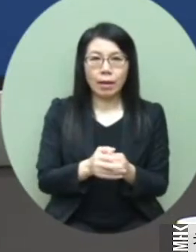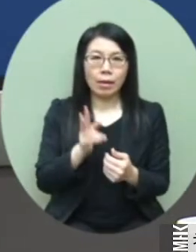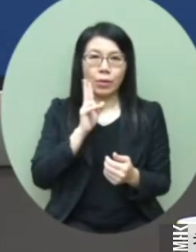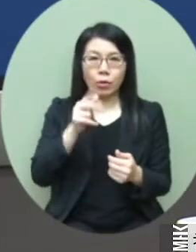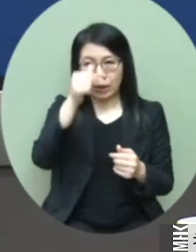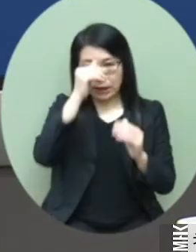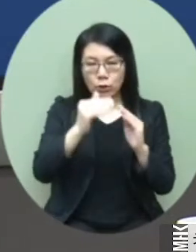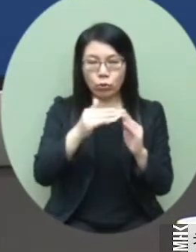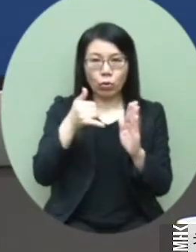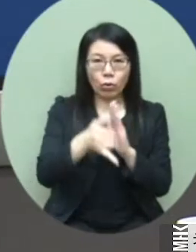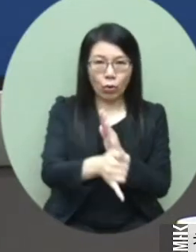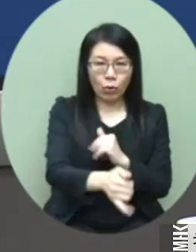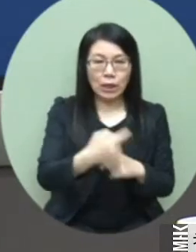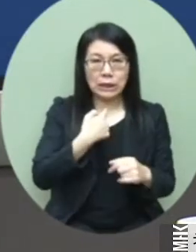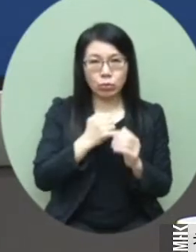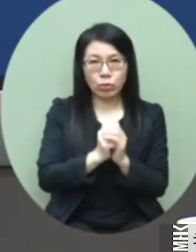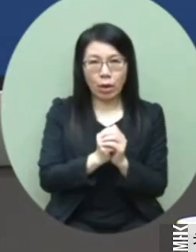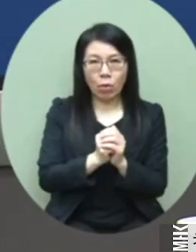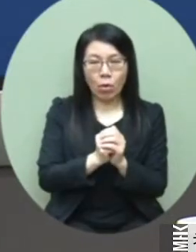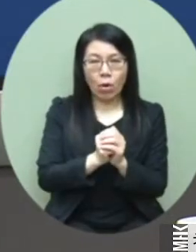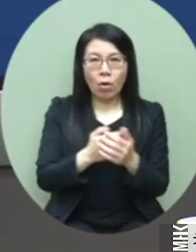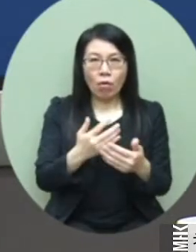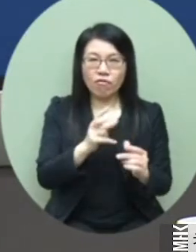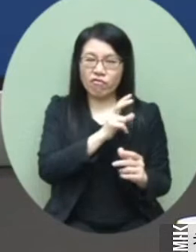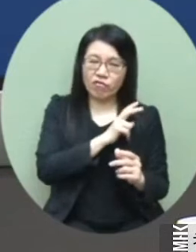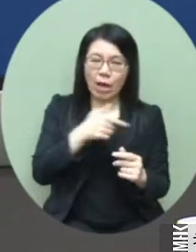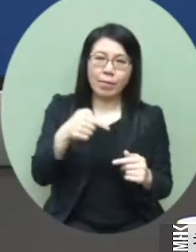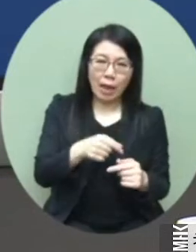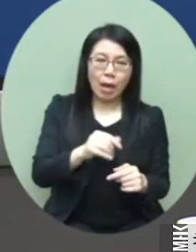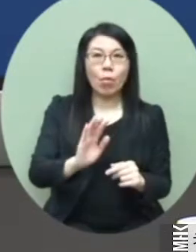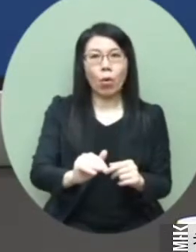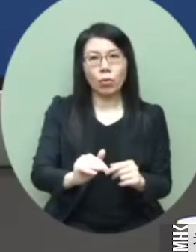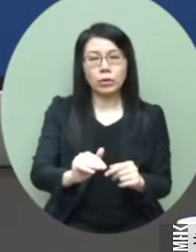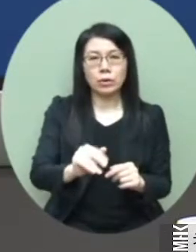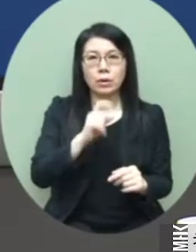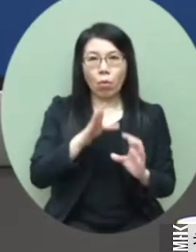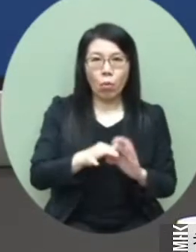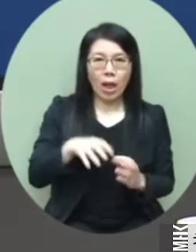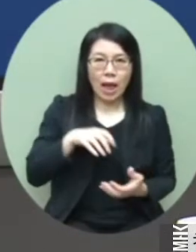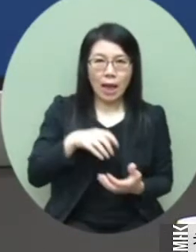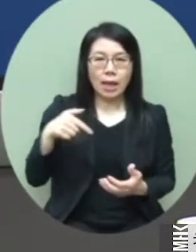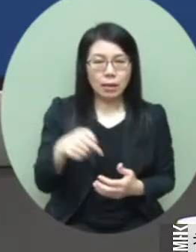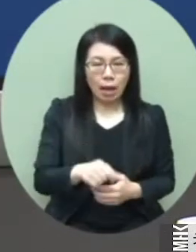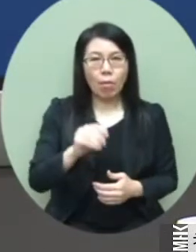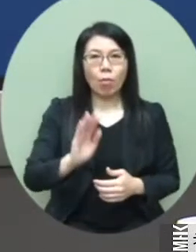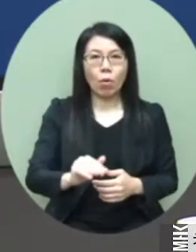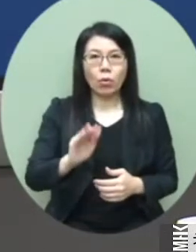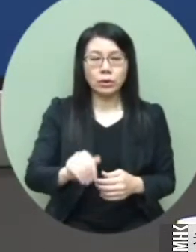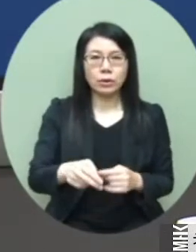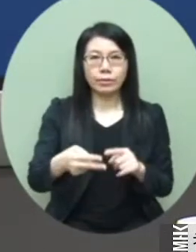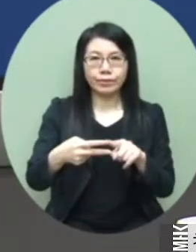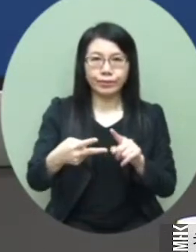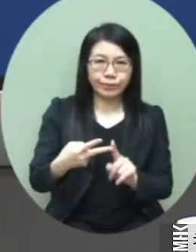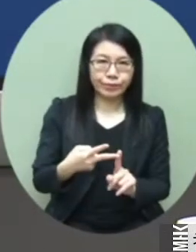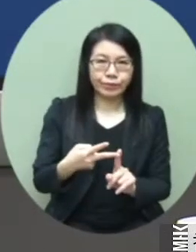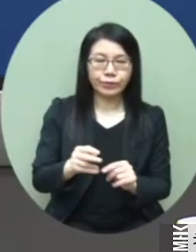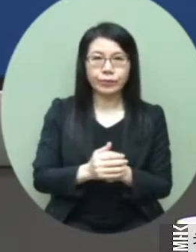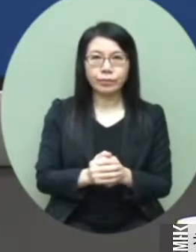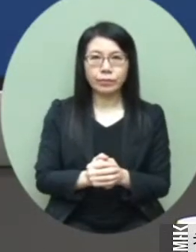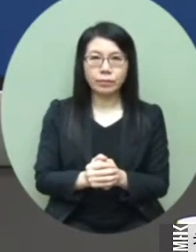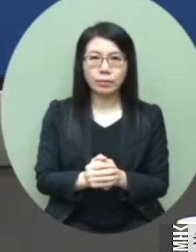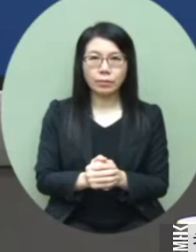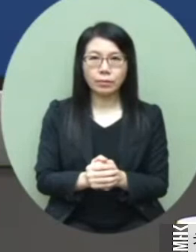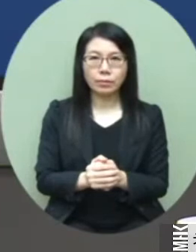in reducing or preventing serious conditions that will lower the need for hospital admission